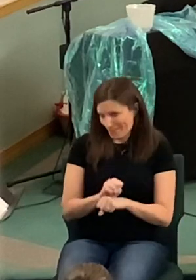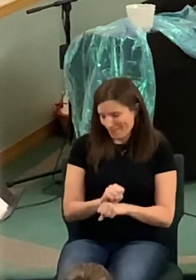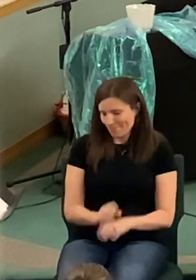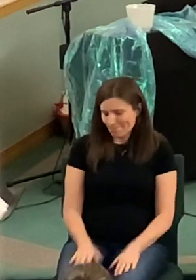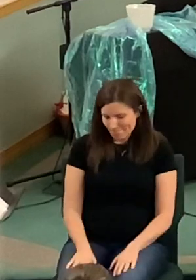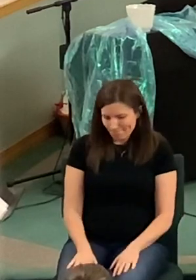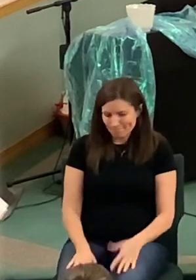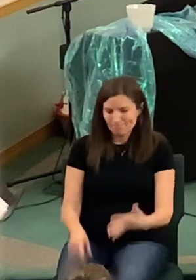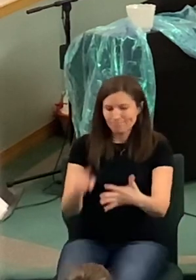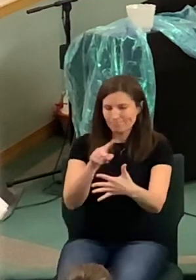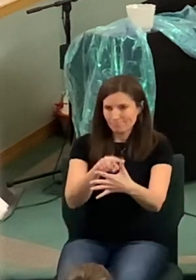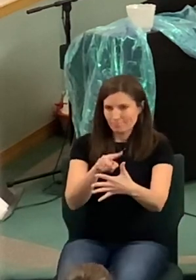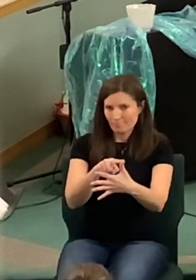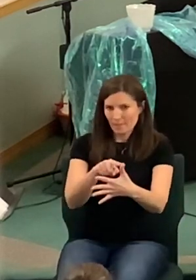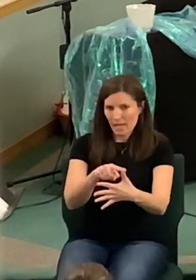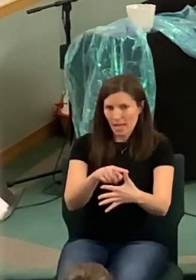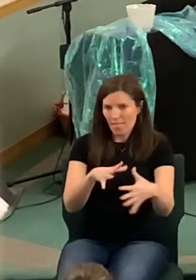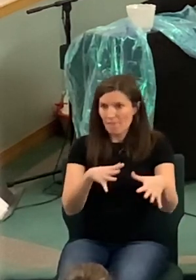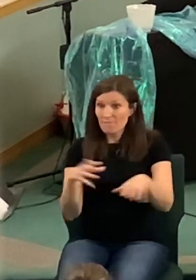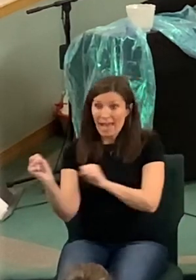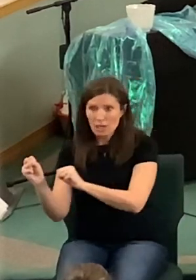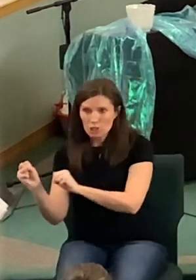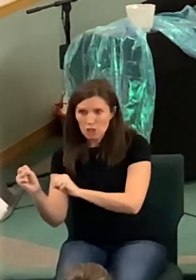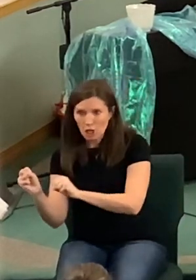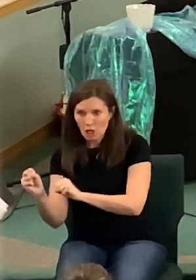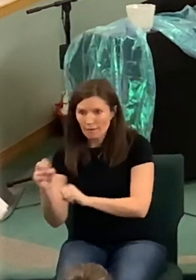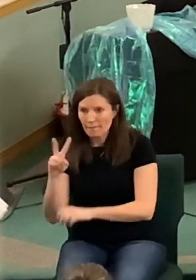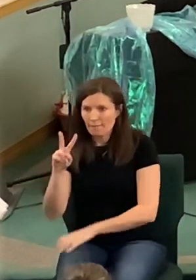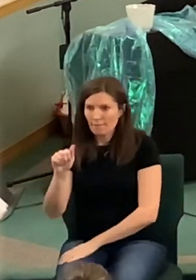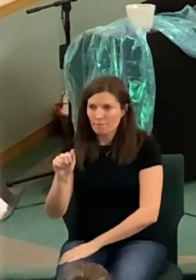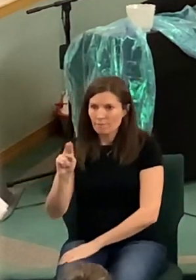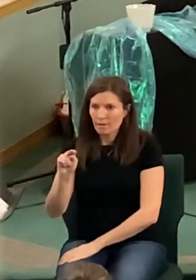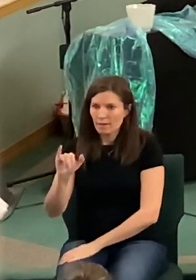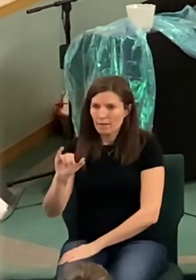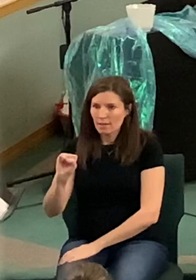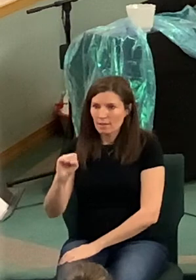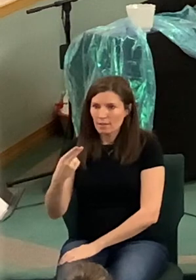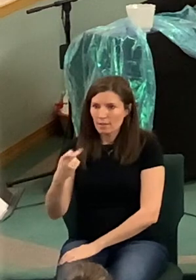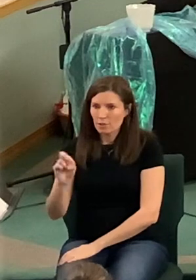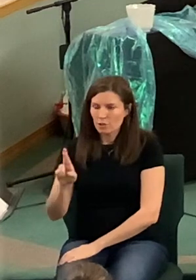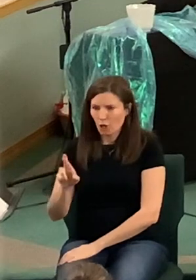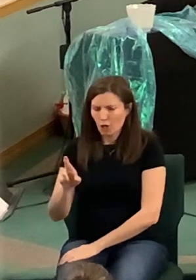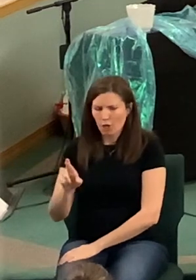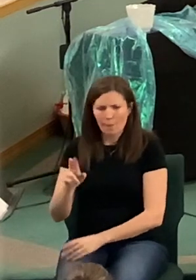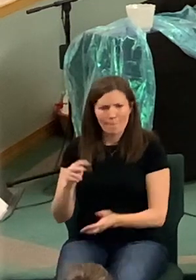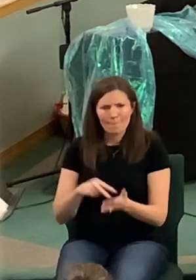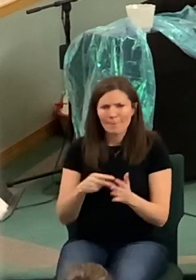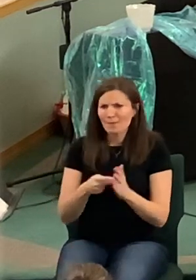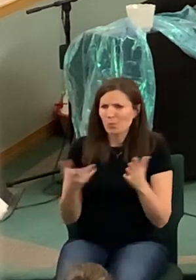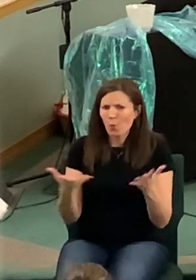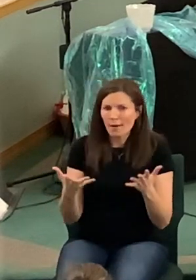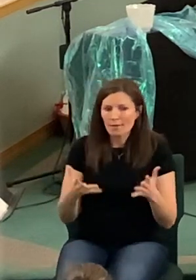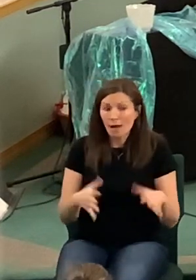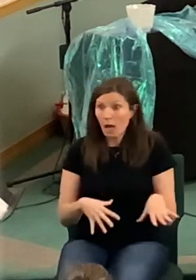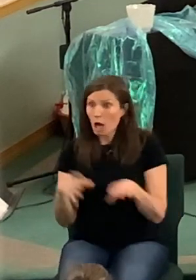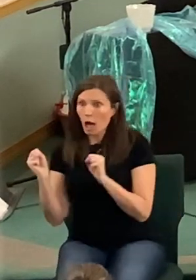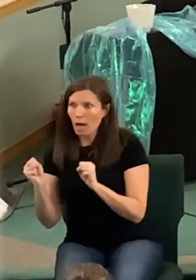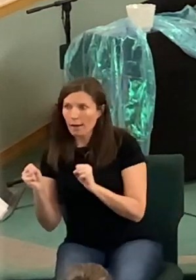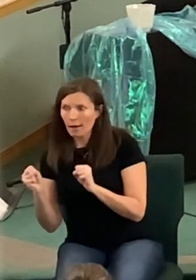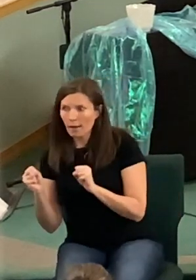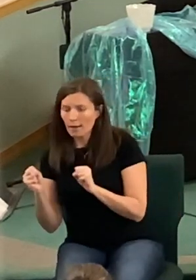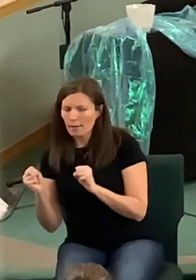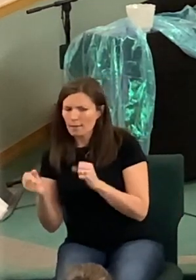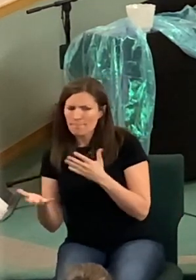labeled was The Vanisher. The Vanisher seems to go invisible at odd times without explanation. It could